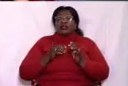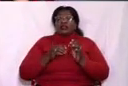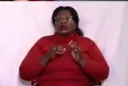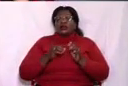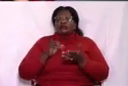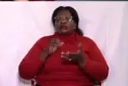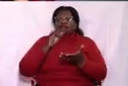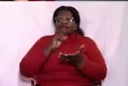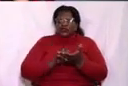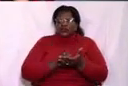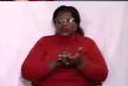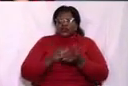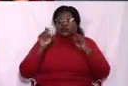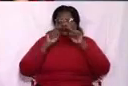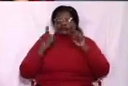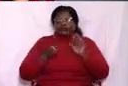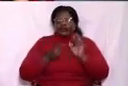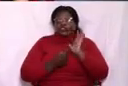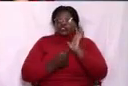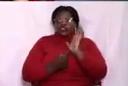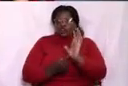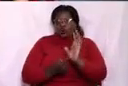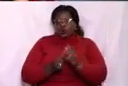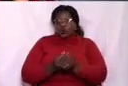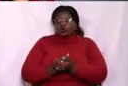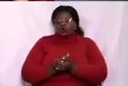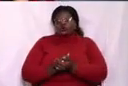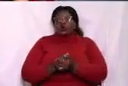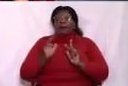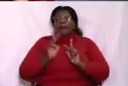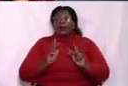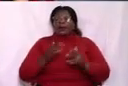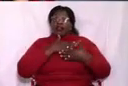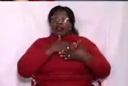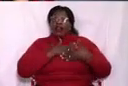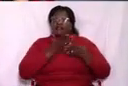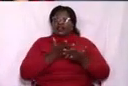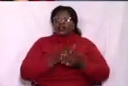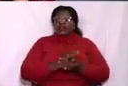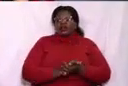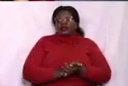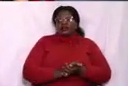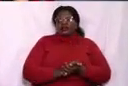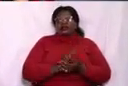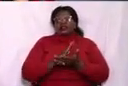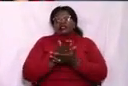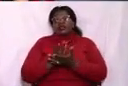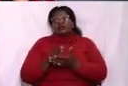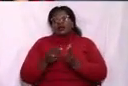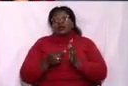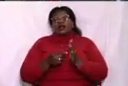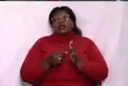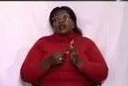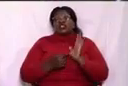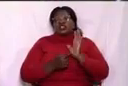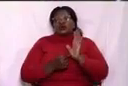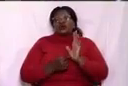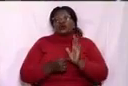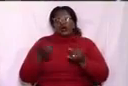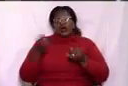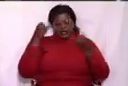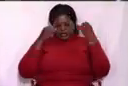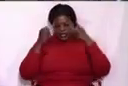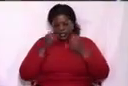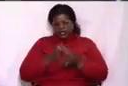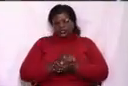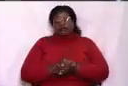are really interactive. They love it. Some send us ideas, or nice. Yeah,